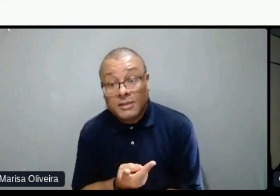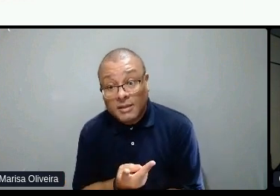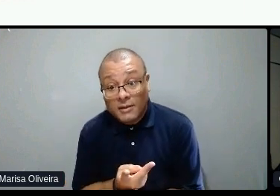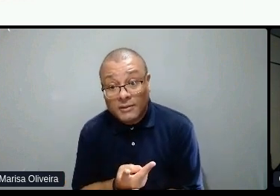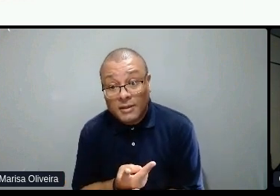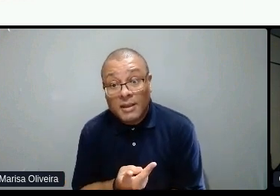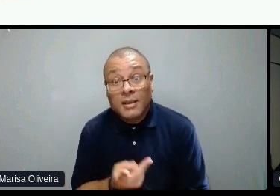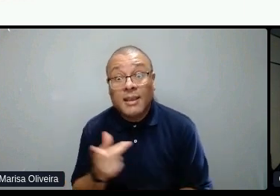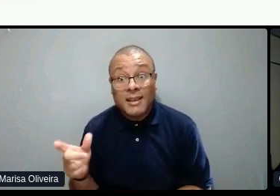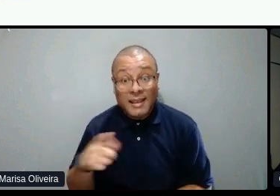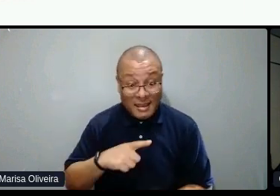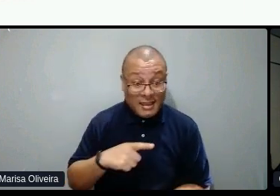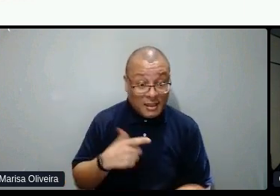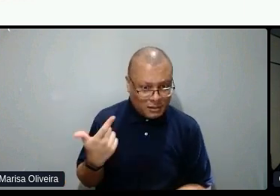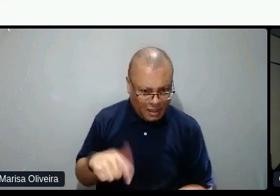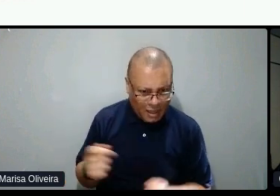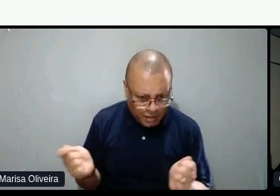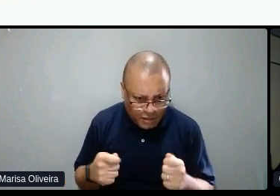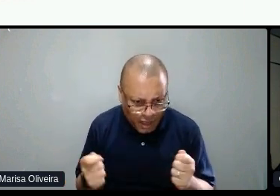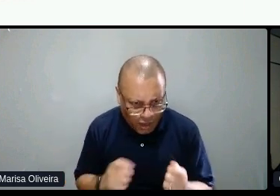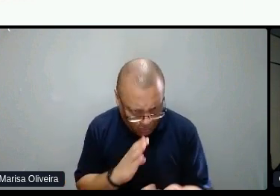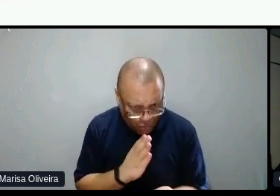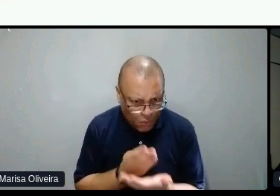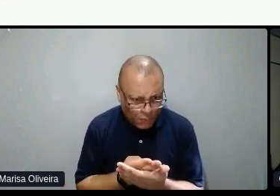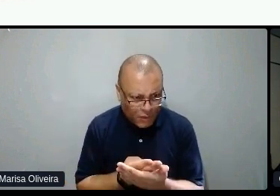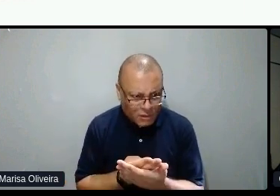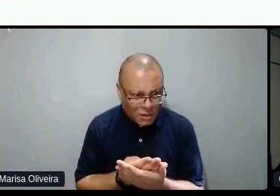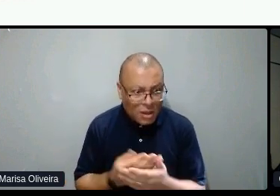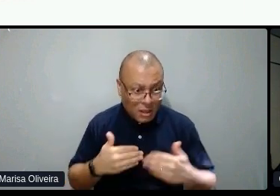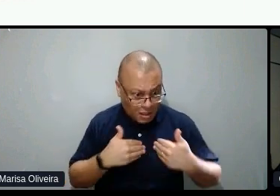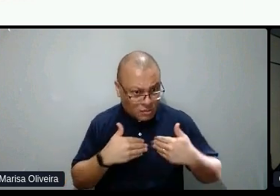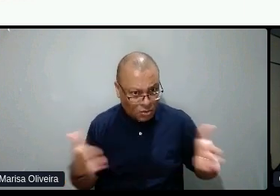feel seen. They feel that they can be who they are.